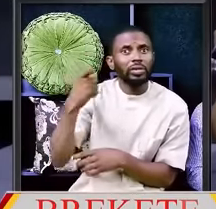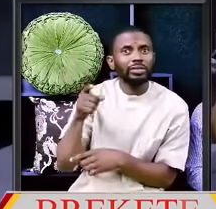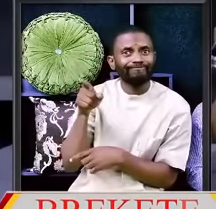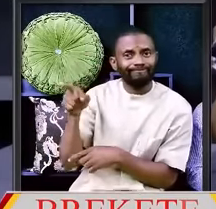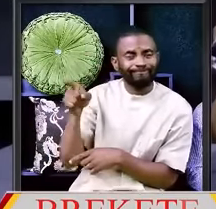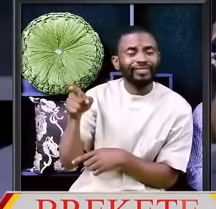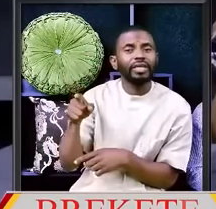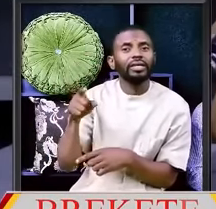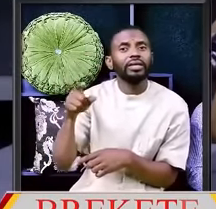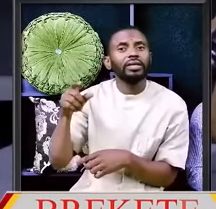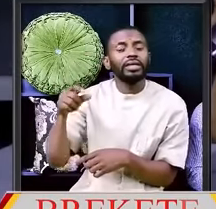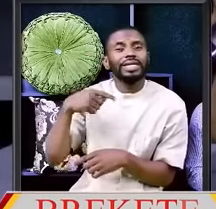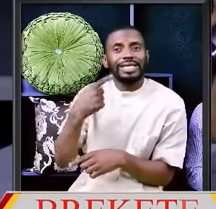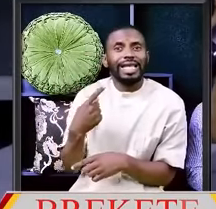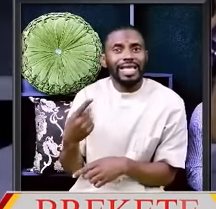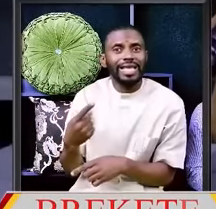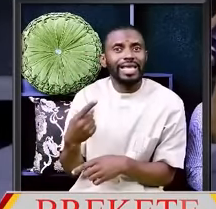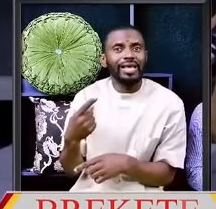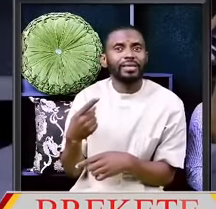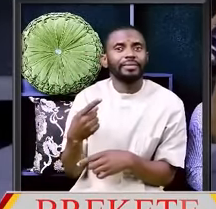because he talks, say,